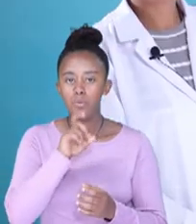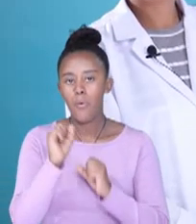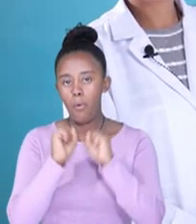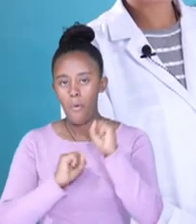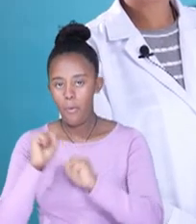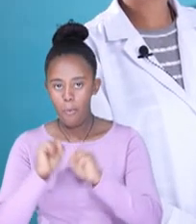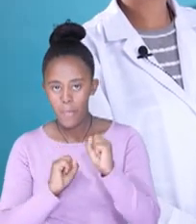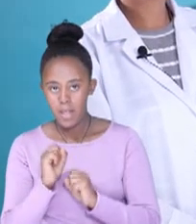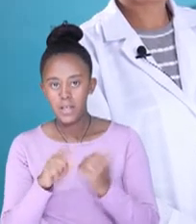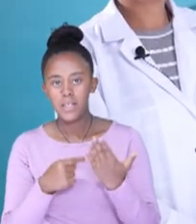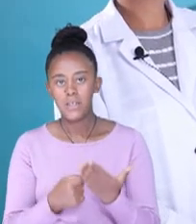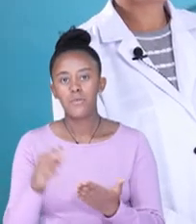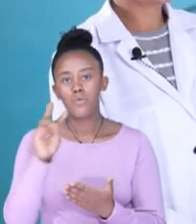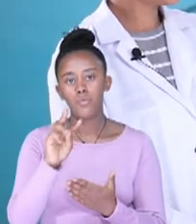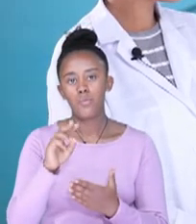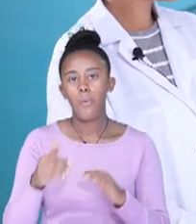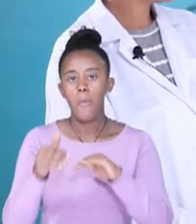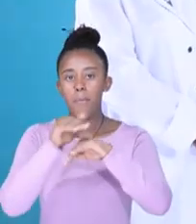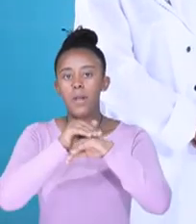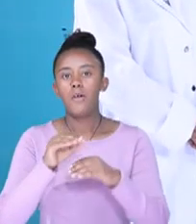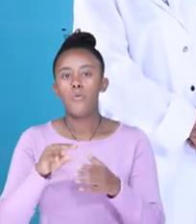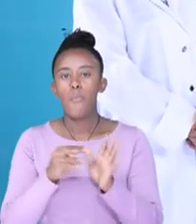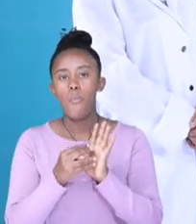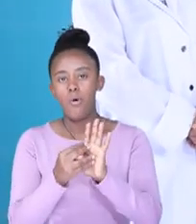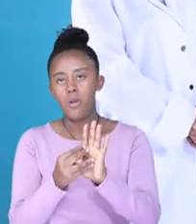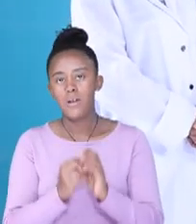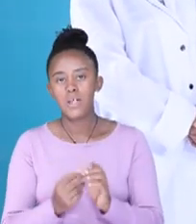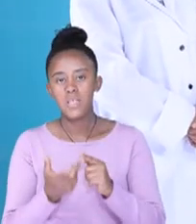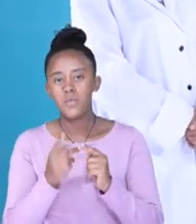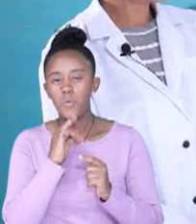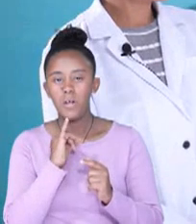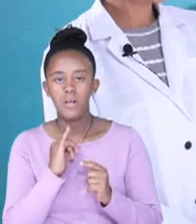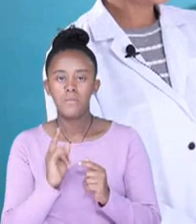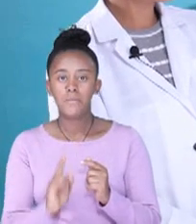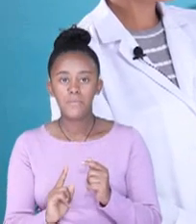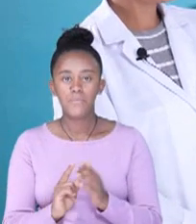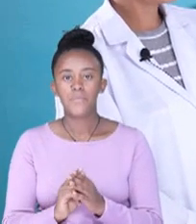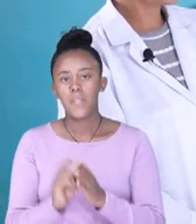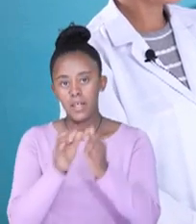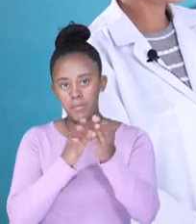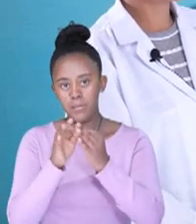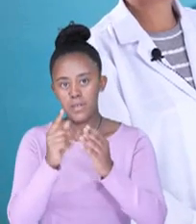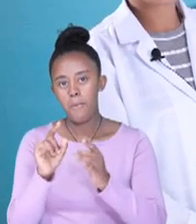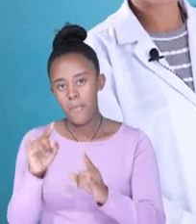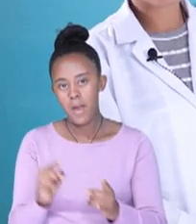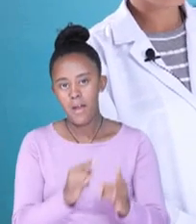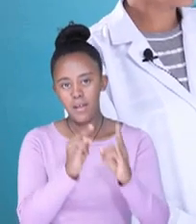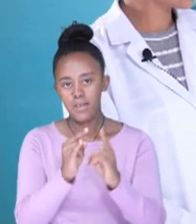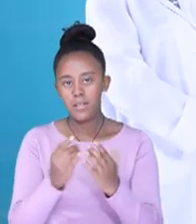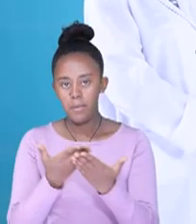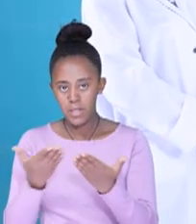compare these two membrane models. And the third one explains the mechanism of